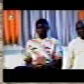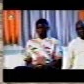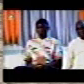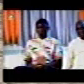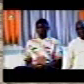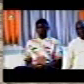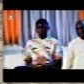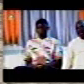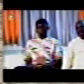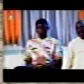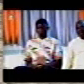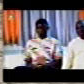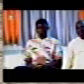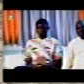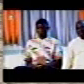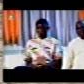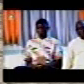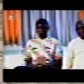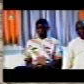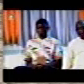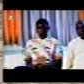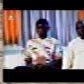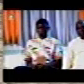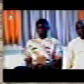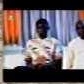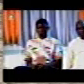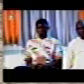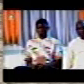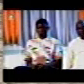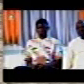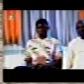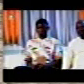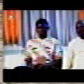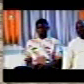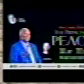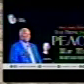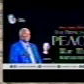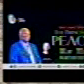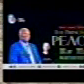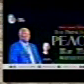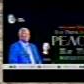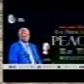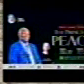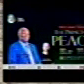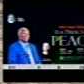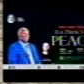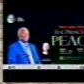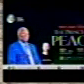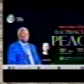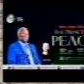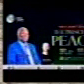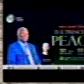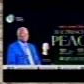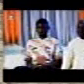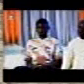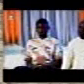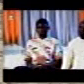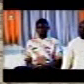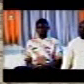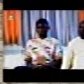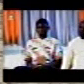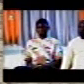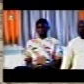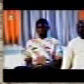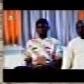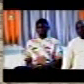his father, and he felt him, and said, thy voice is Jacob's voice, but the hand are